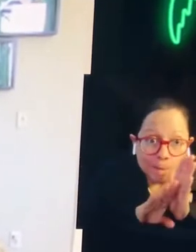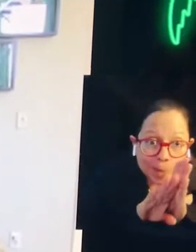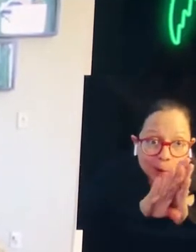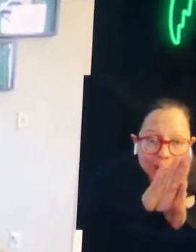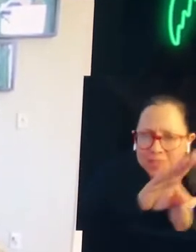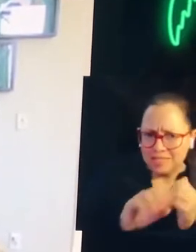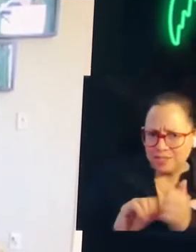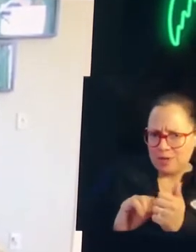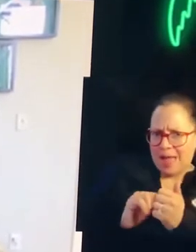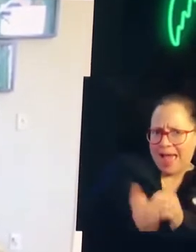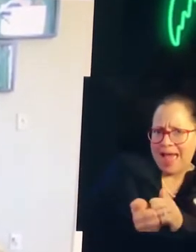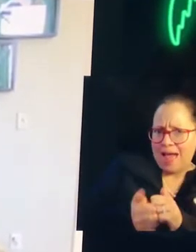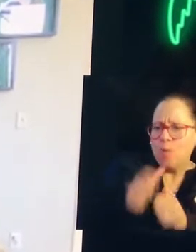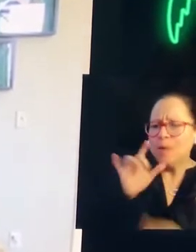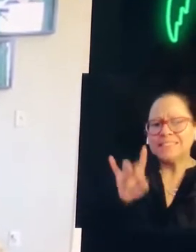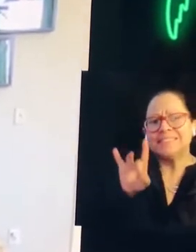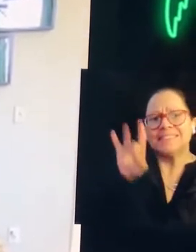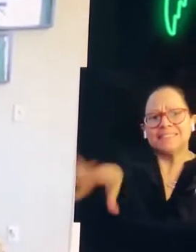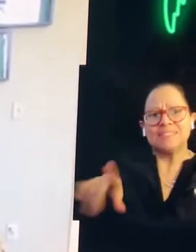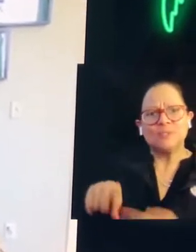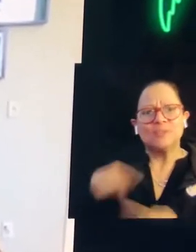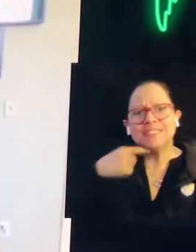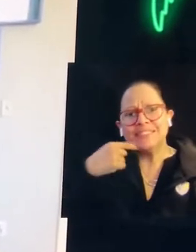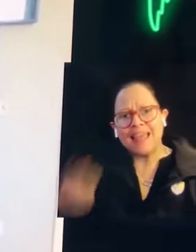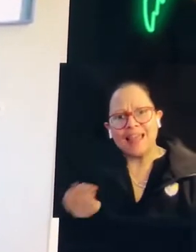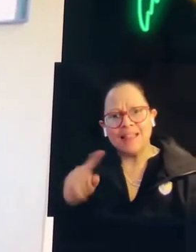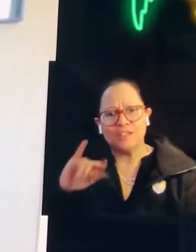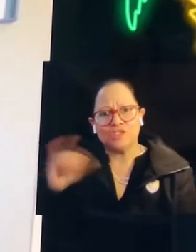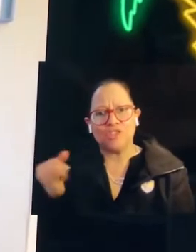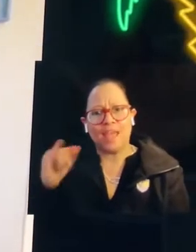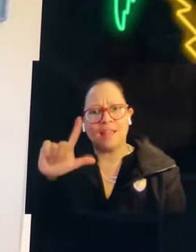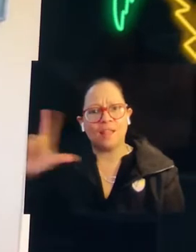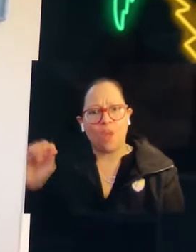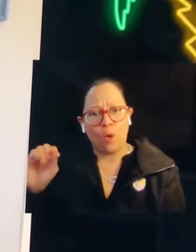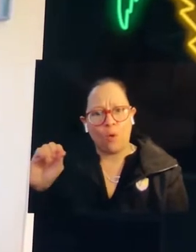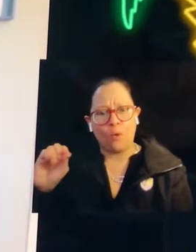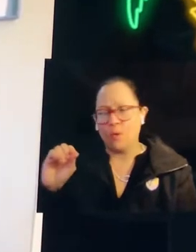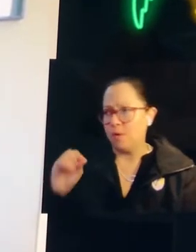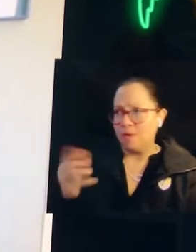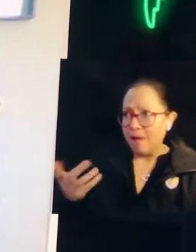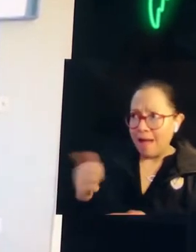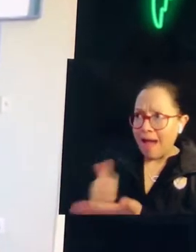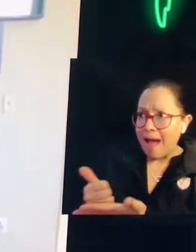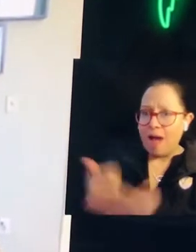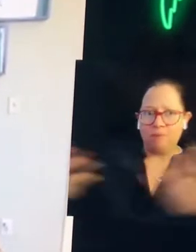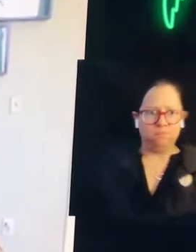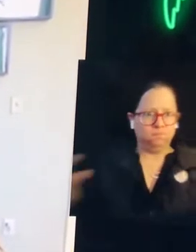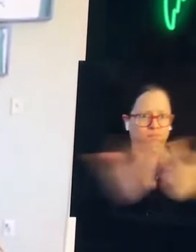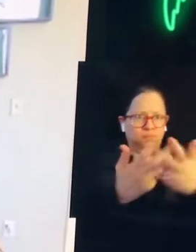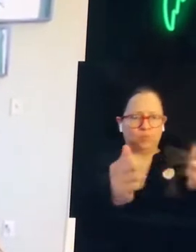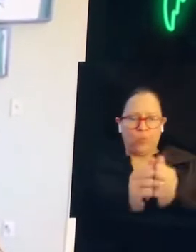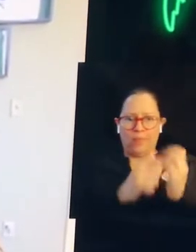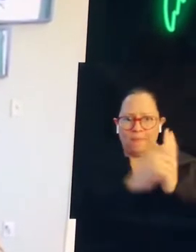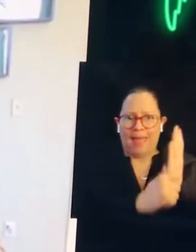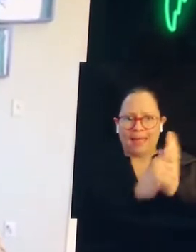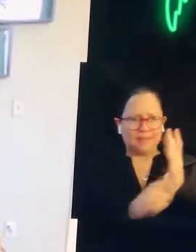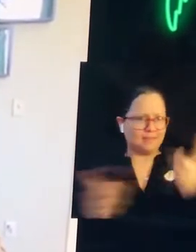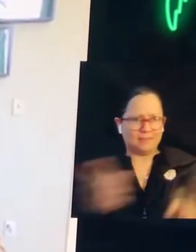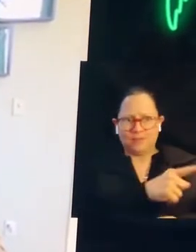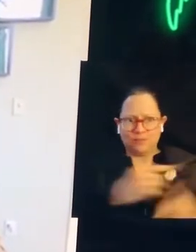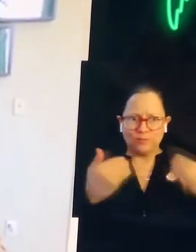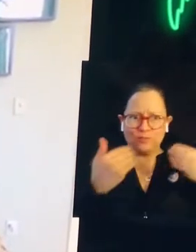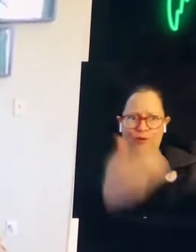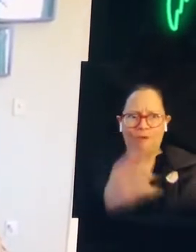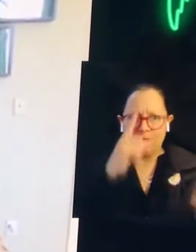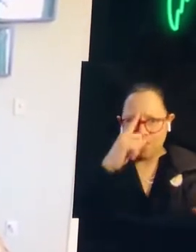give her then that helped prepare her for that first feature with Latina Magazine? Well, first